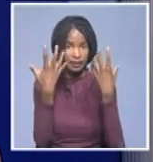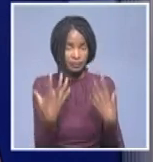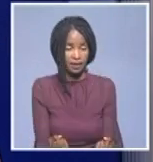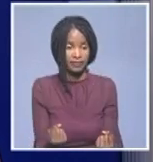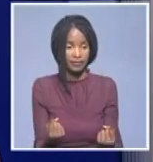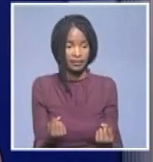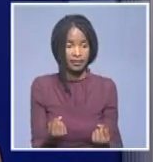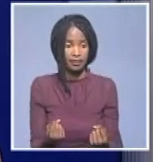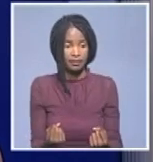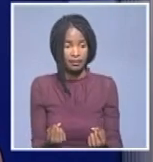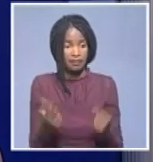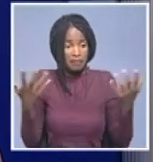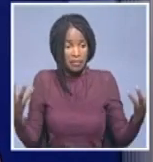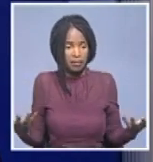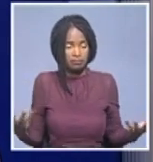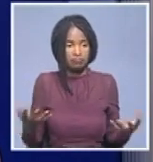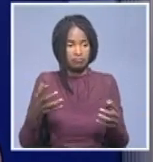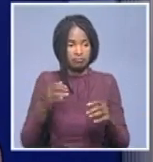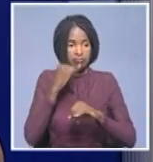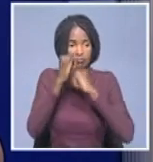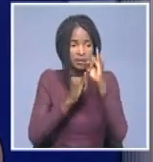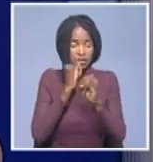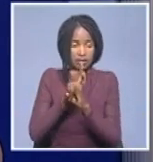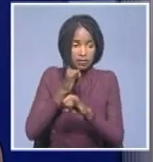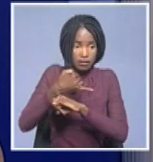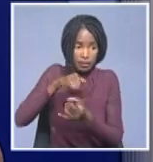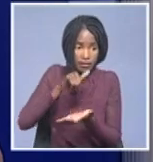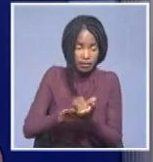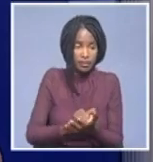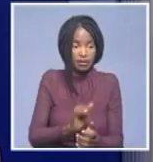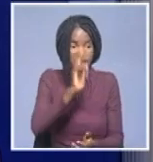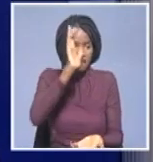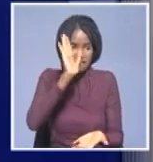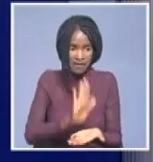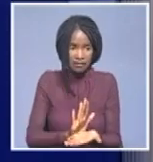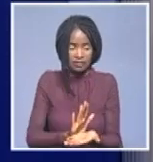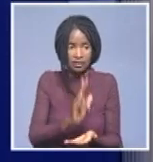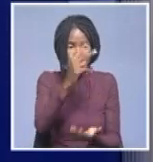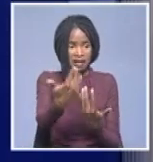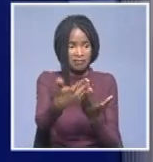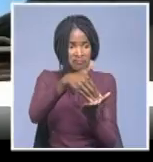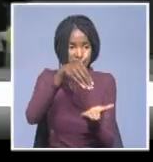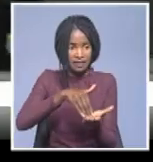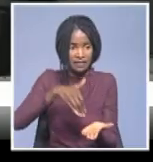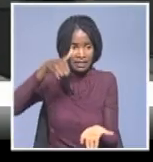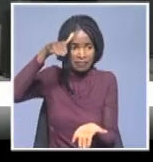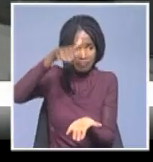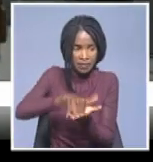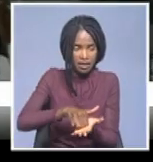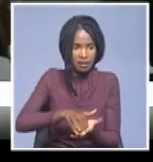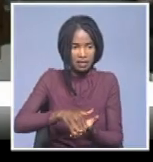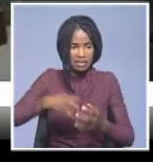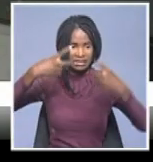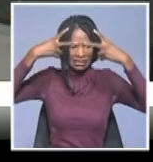our experts stationed there. Those people who are arriving into Namibia, they are checked